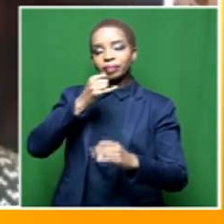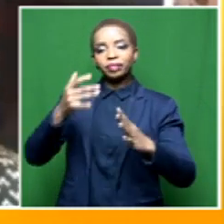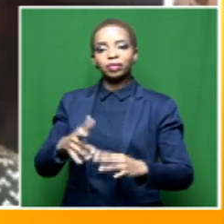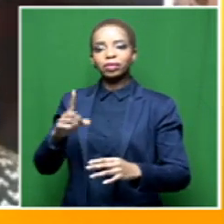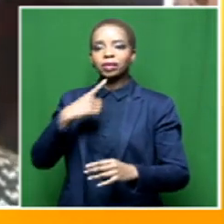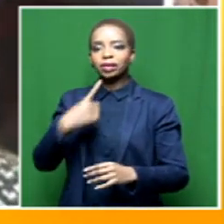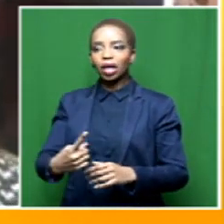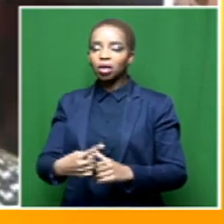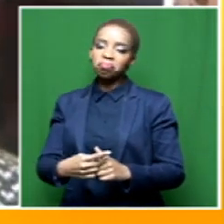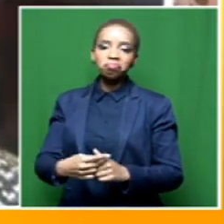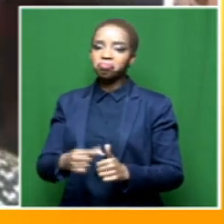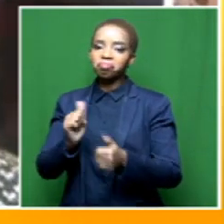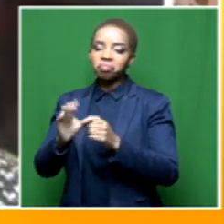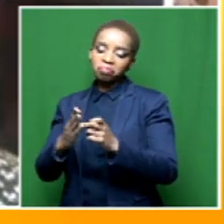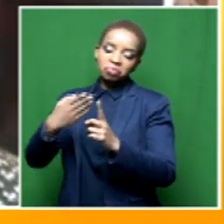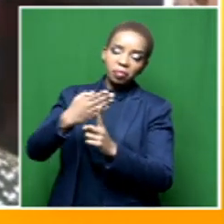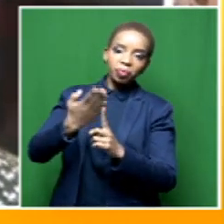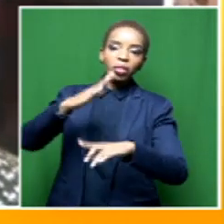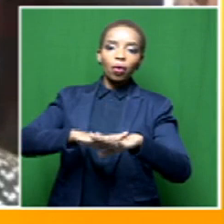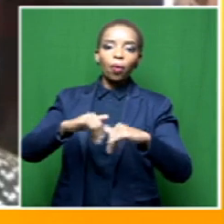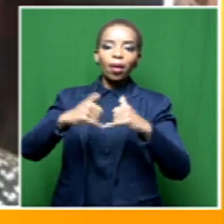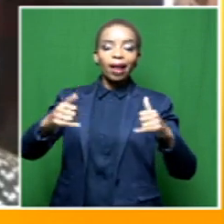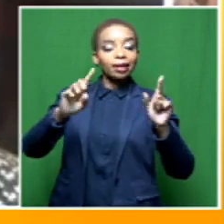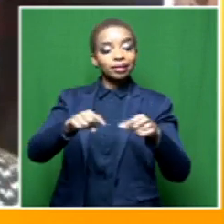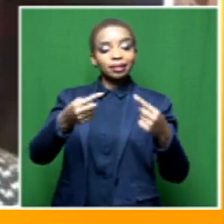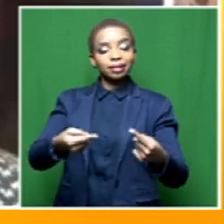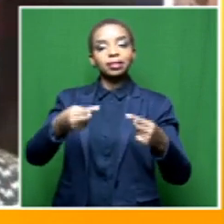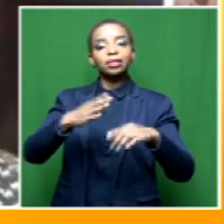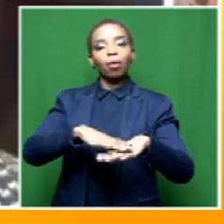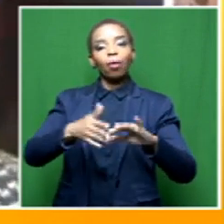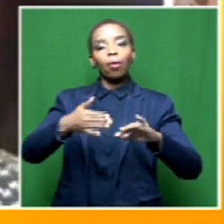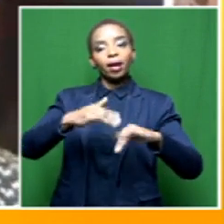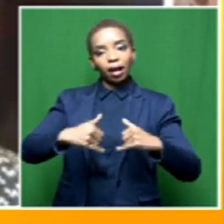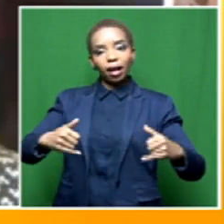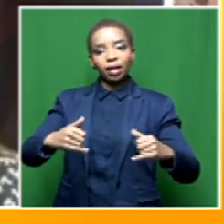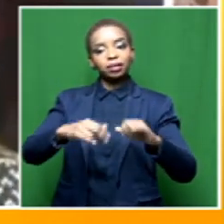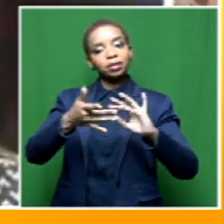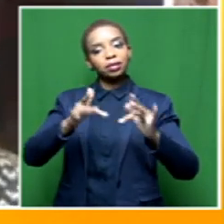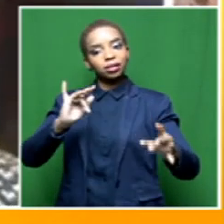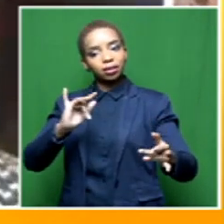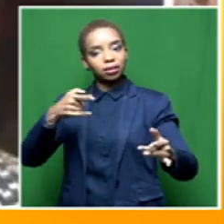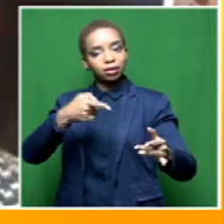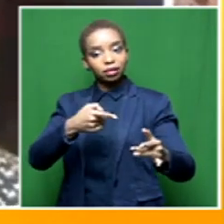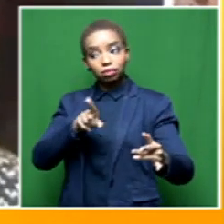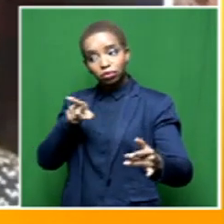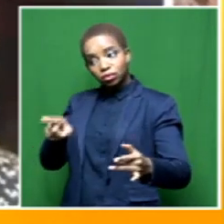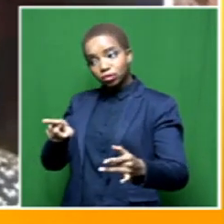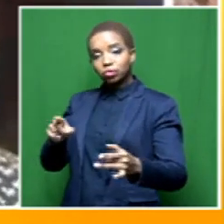going online or just, releasing their music online or doing the performances online. So what has been your plan B?